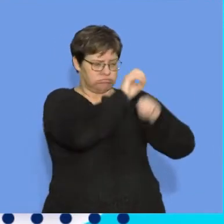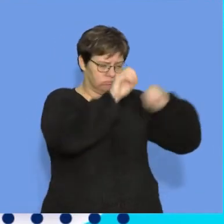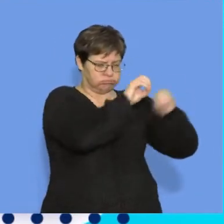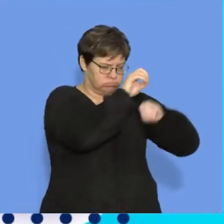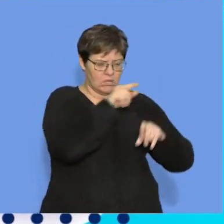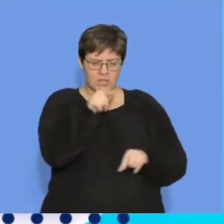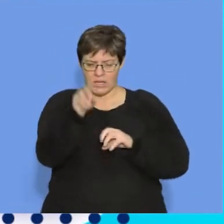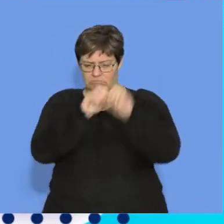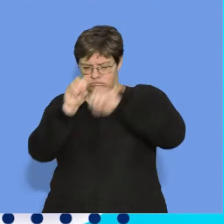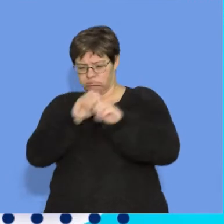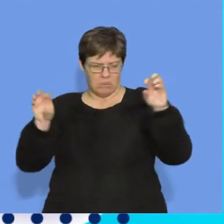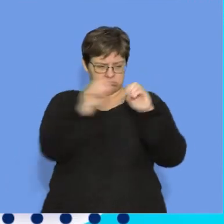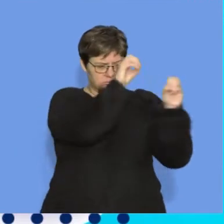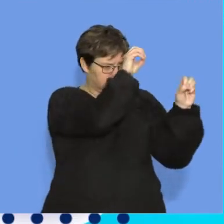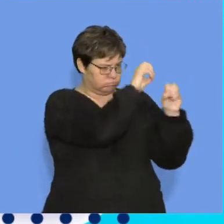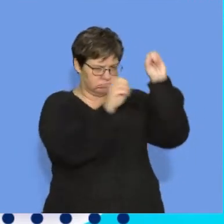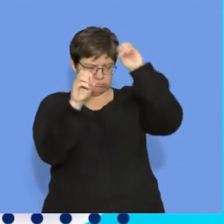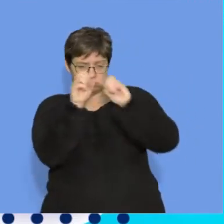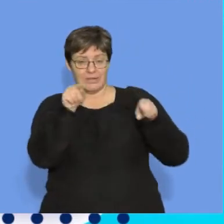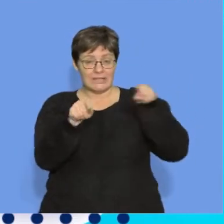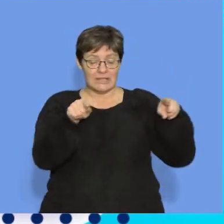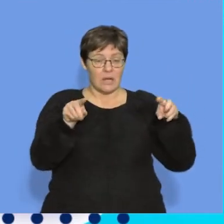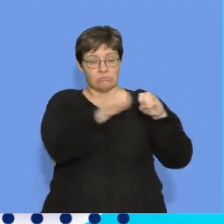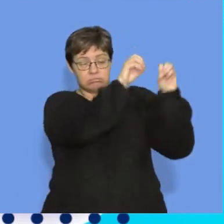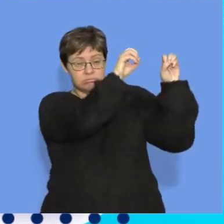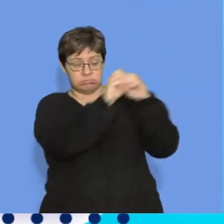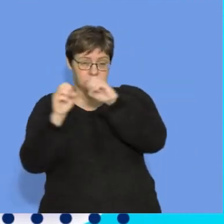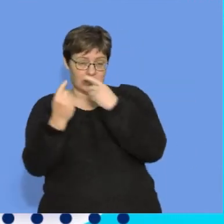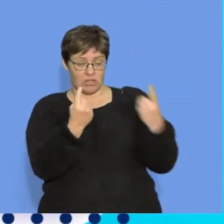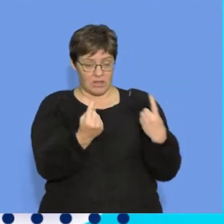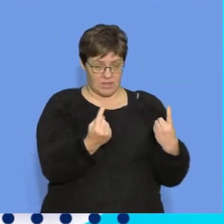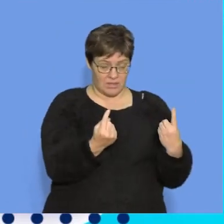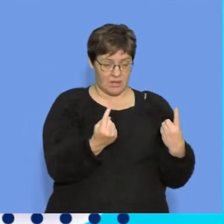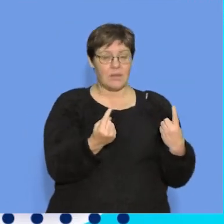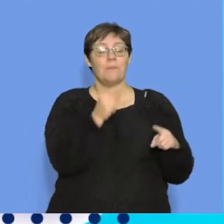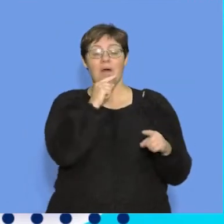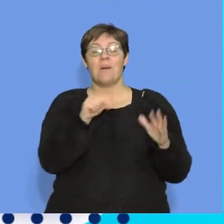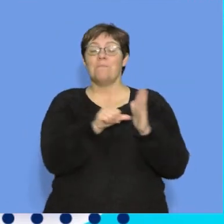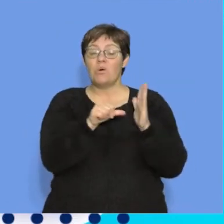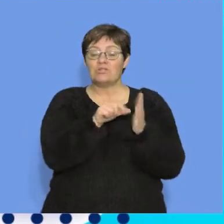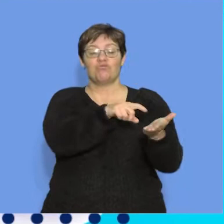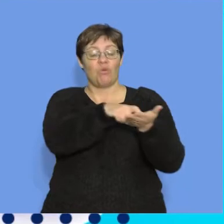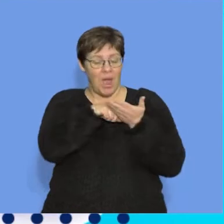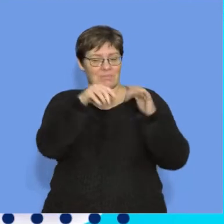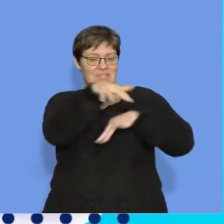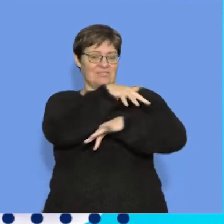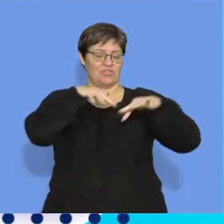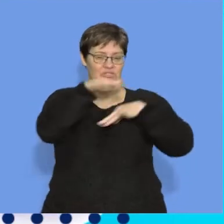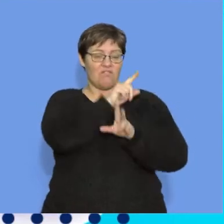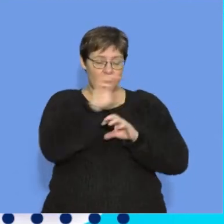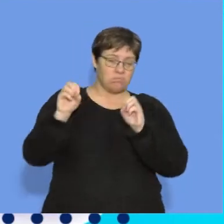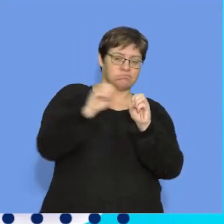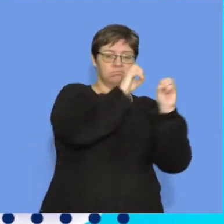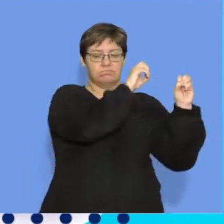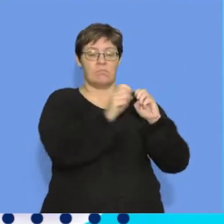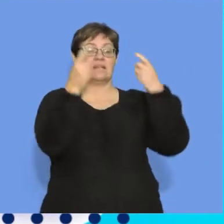bouncing into each other, colliding. Now, very important is the conditions and the requirements for that collision to